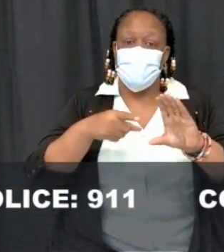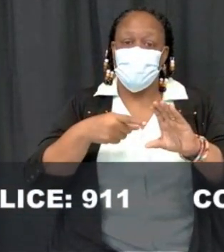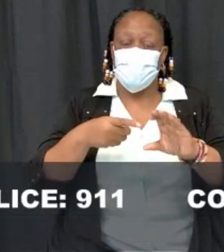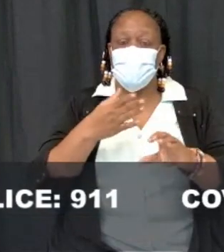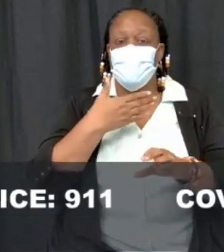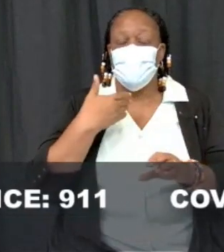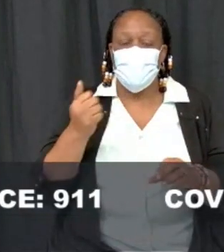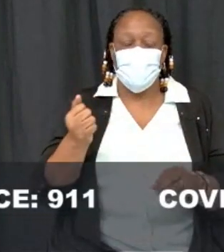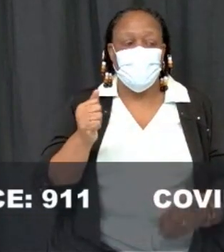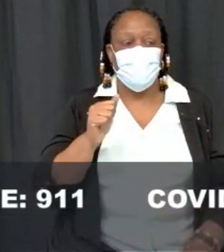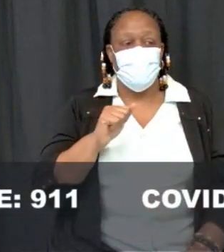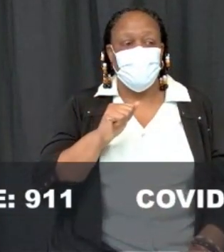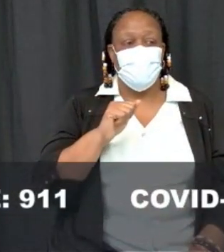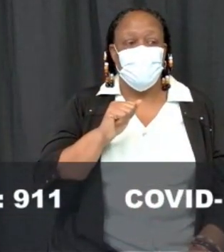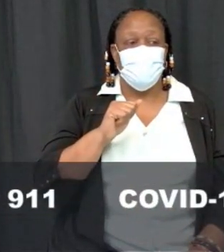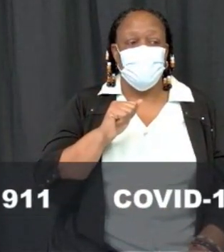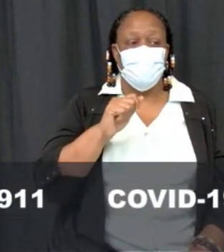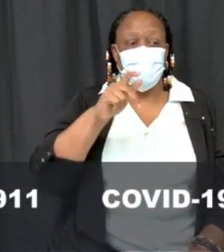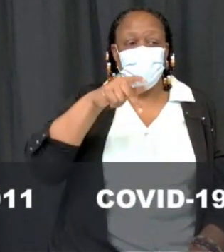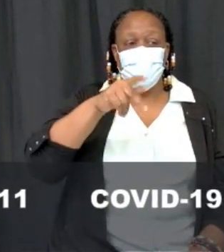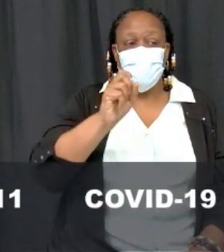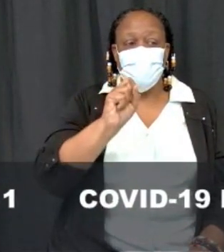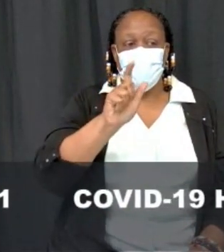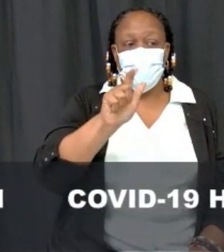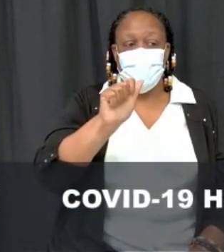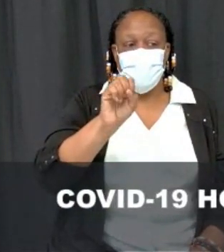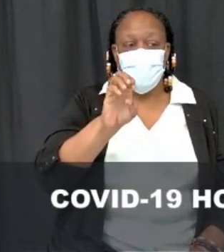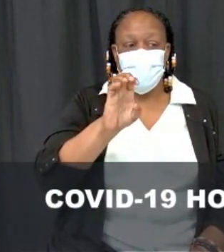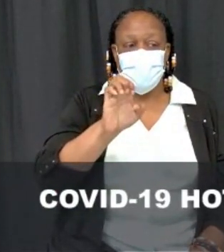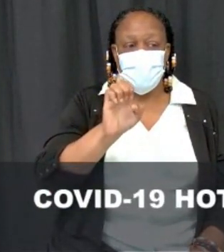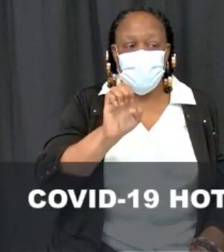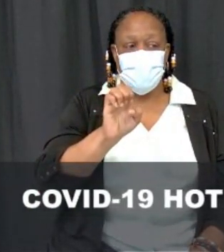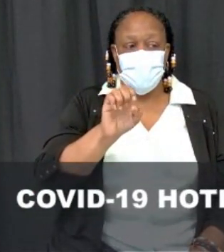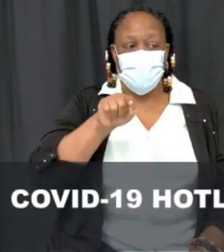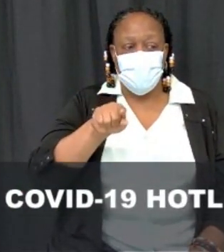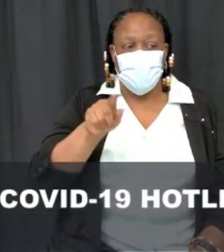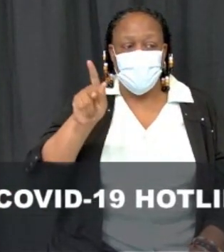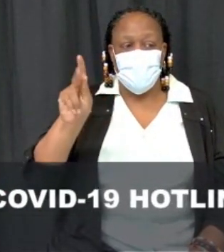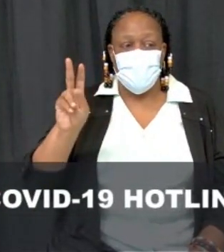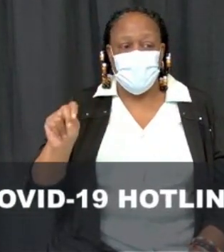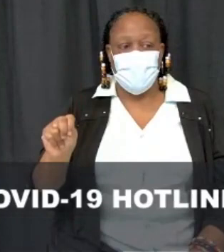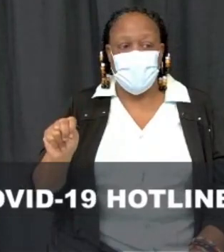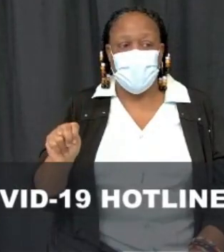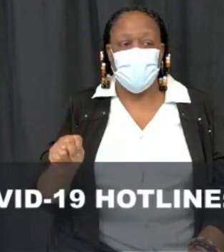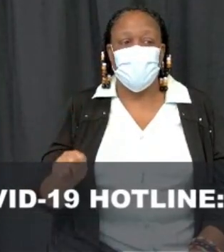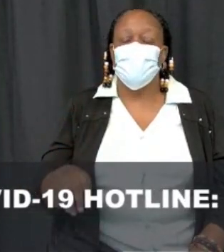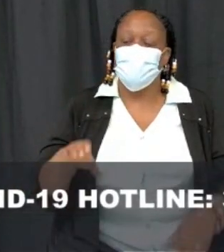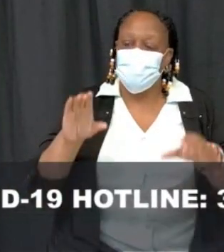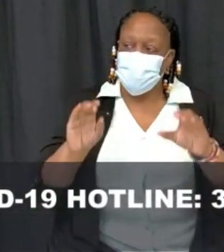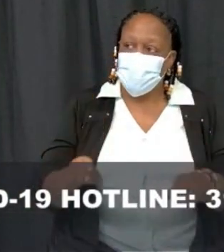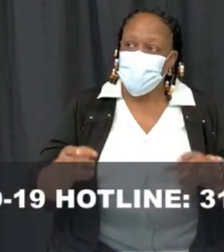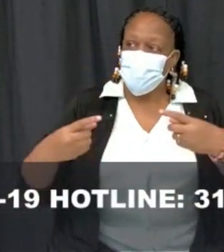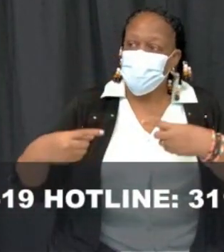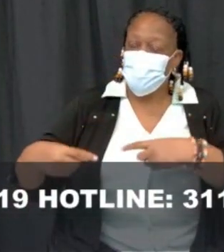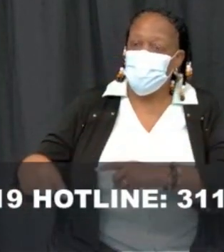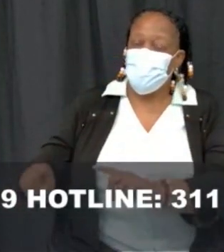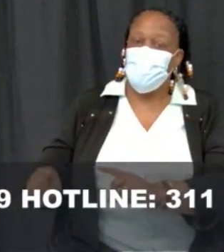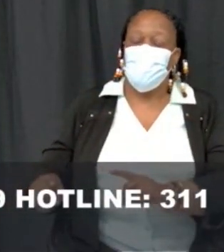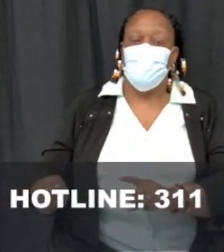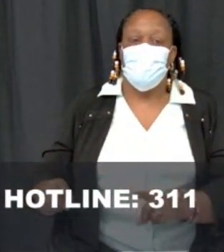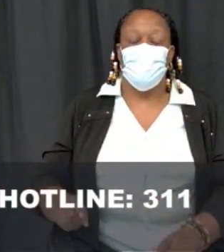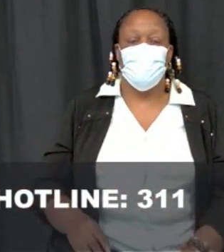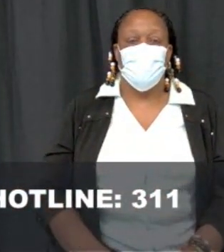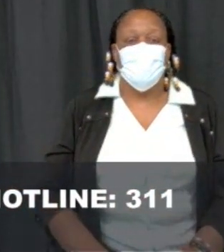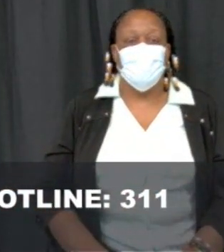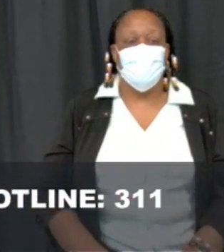www.police.kn, and those persons who have approval to visit the beach, please note the time frame on